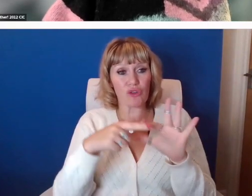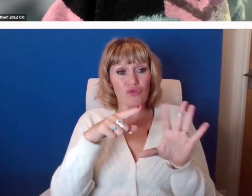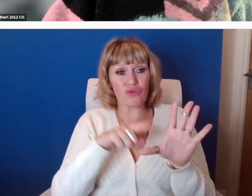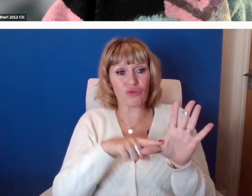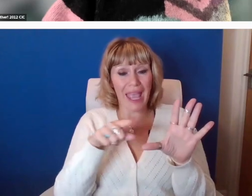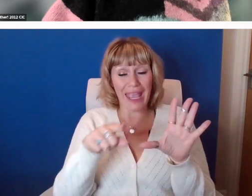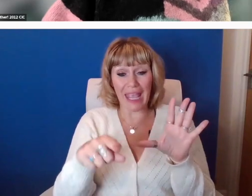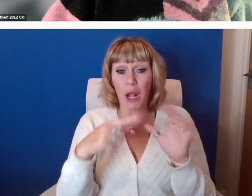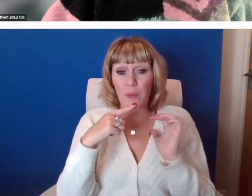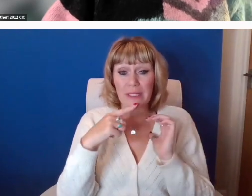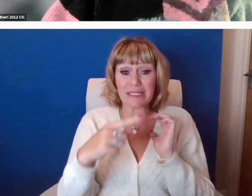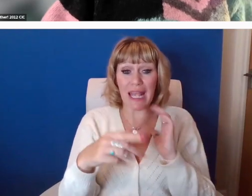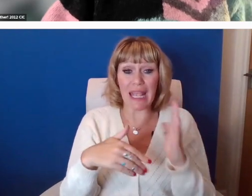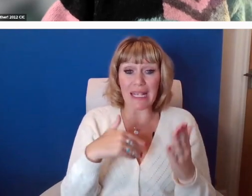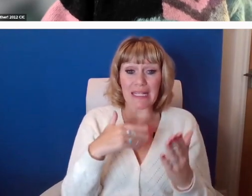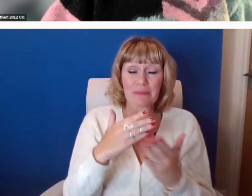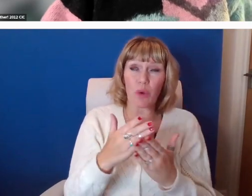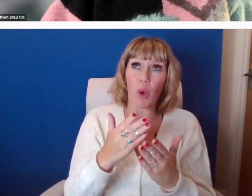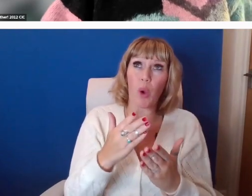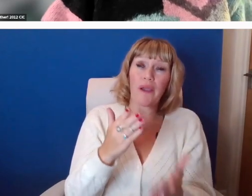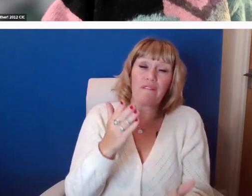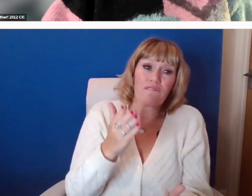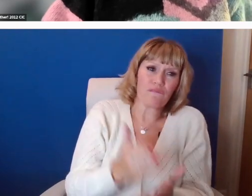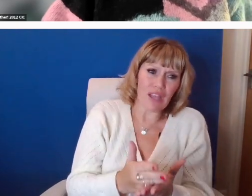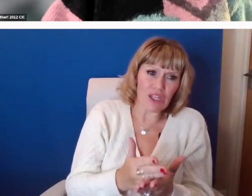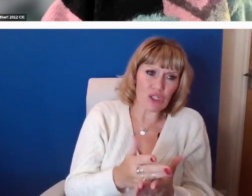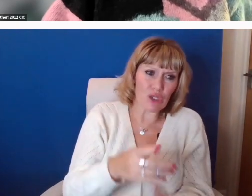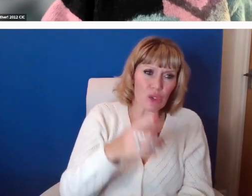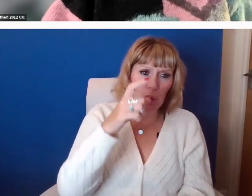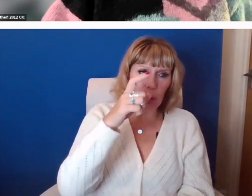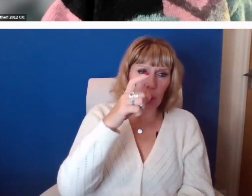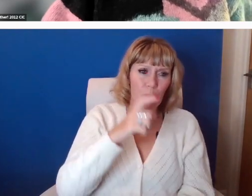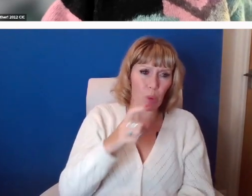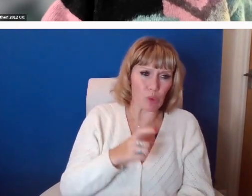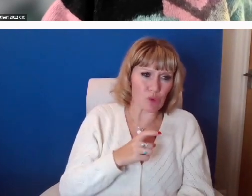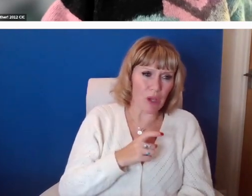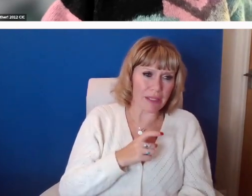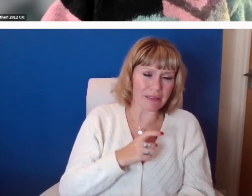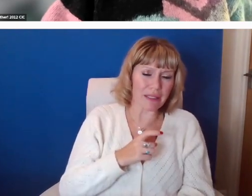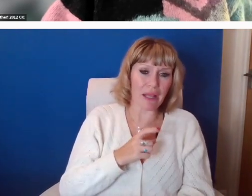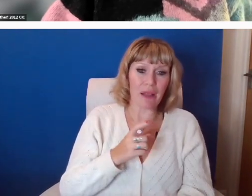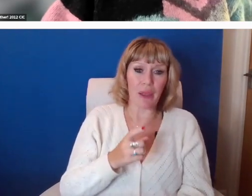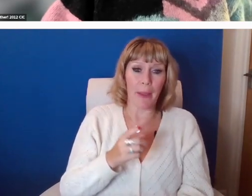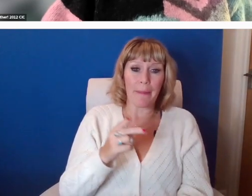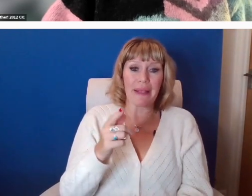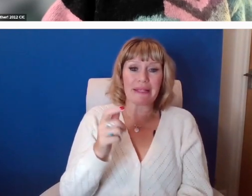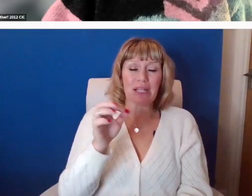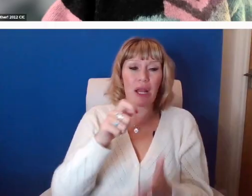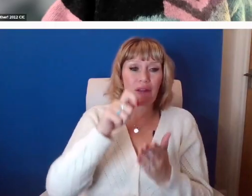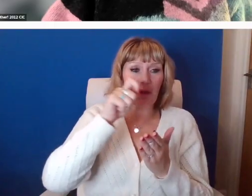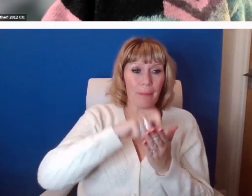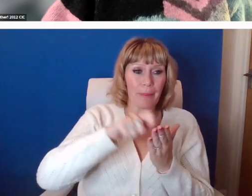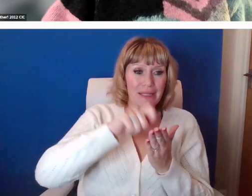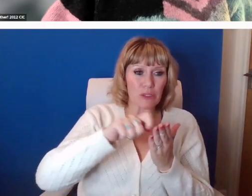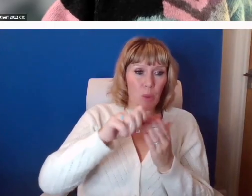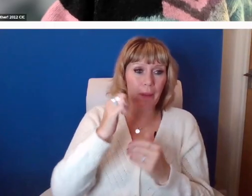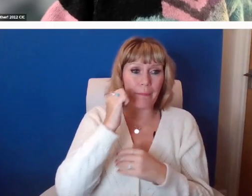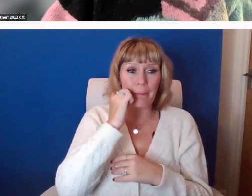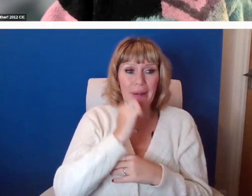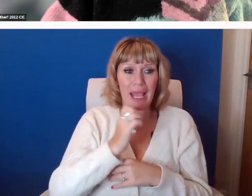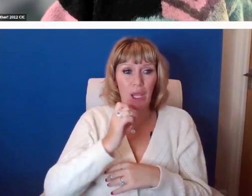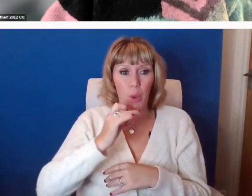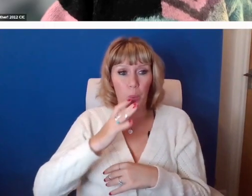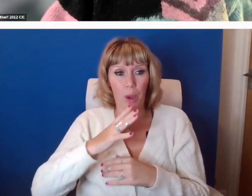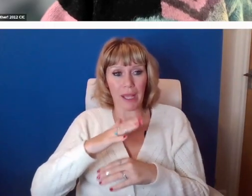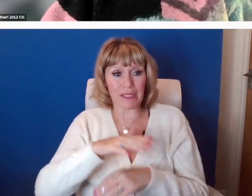conventional self-portrait, but I don't think that's true at all. It's a pencil drawing of a woman rendered in black, white, and green with